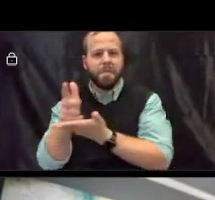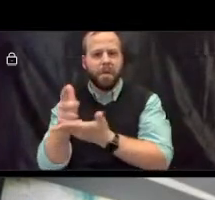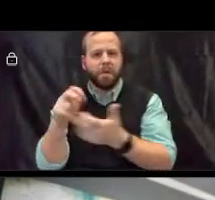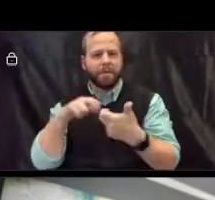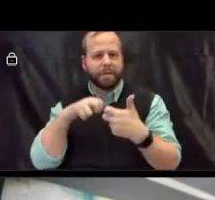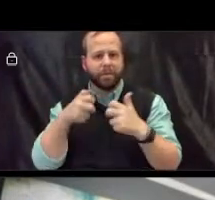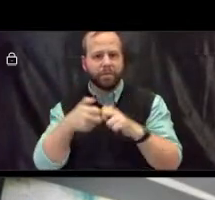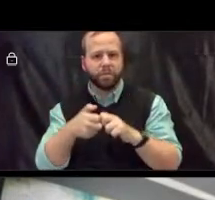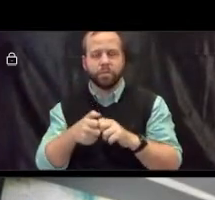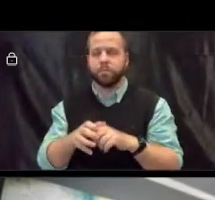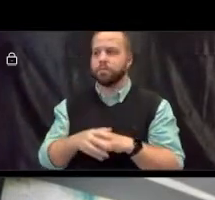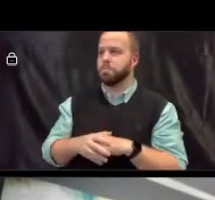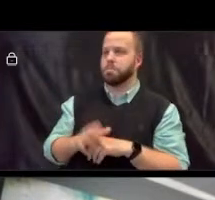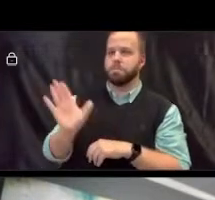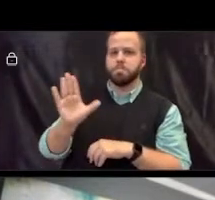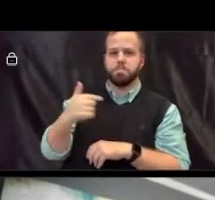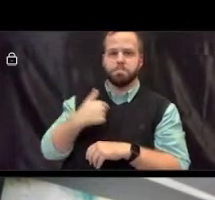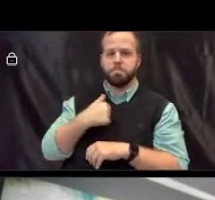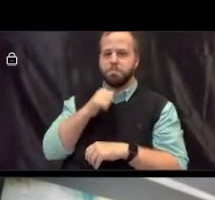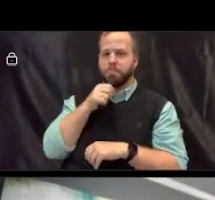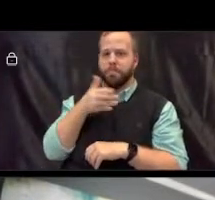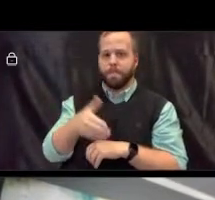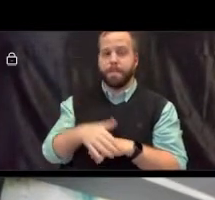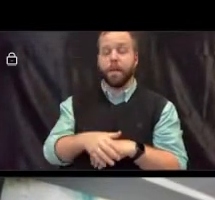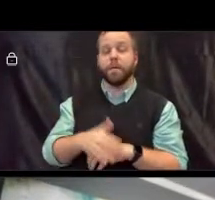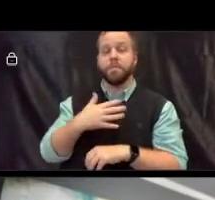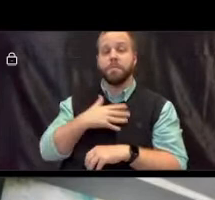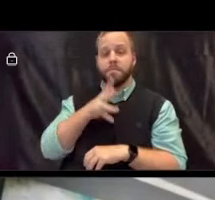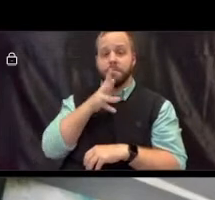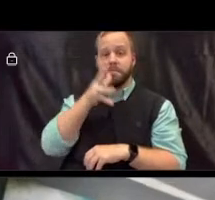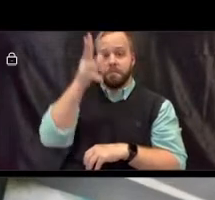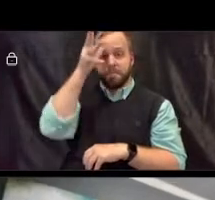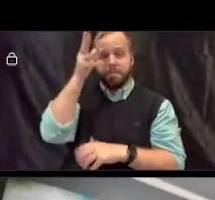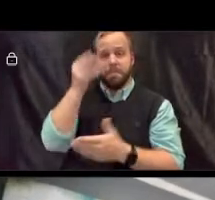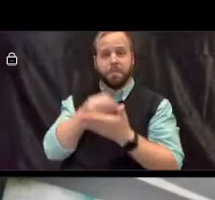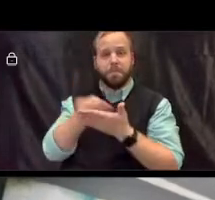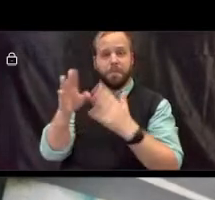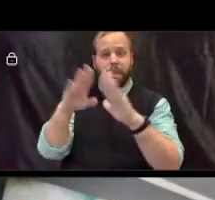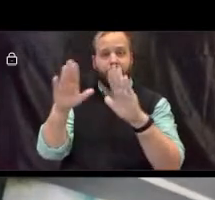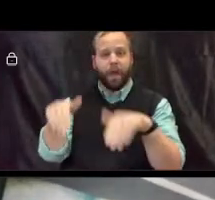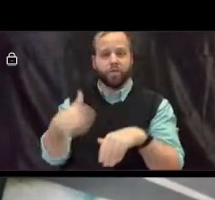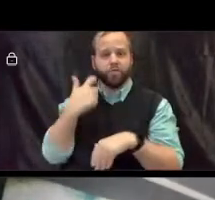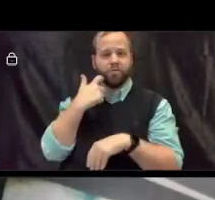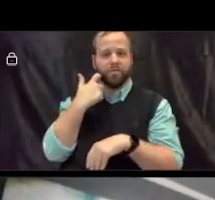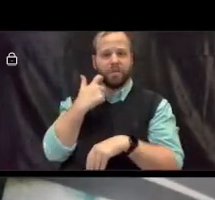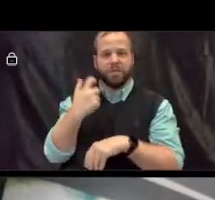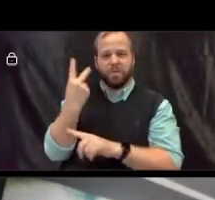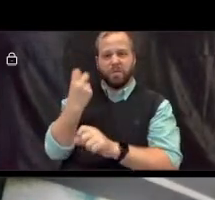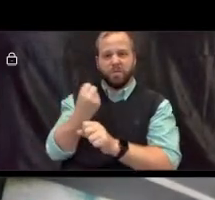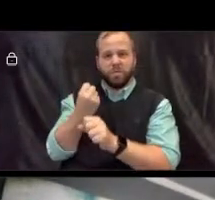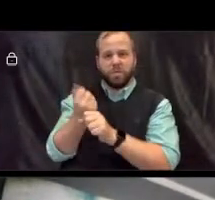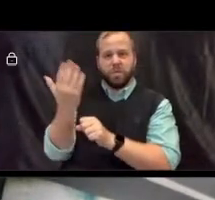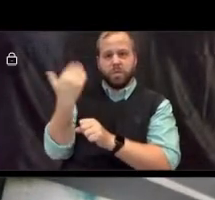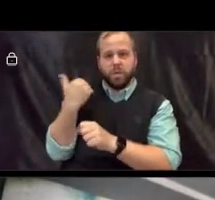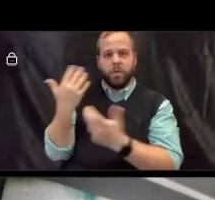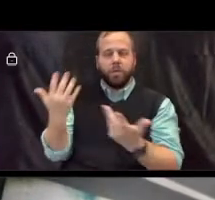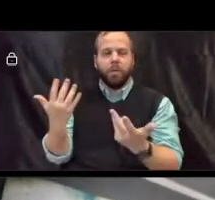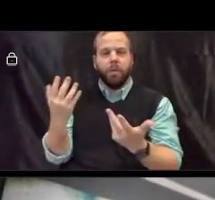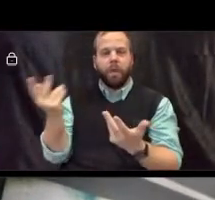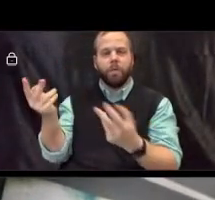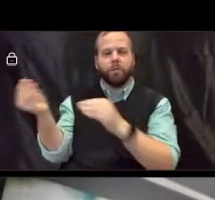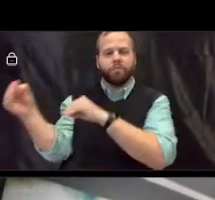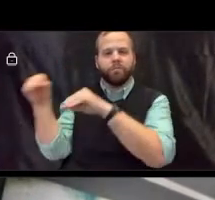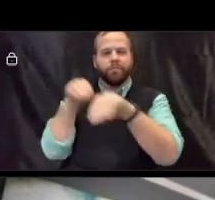little over 2 years ago, like I said, to spend time with their grandchild, and I was also having some health issues that they came down to help with, so.